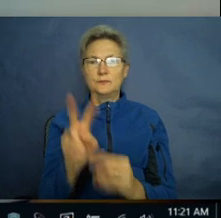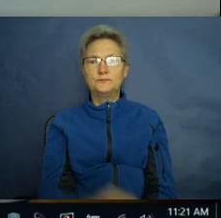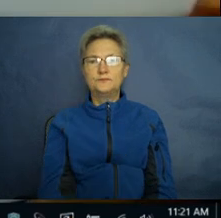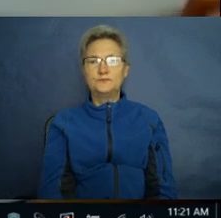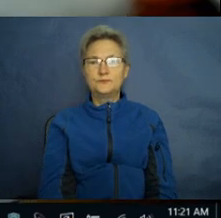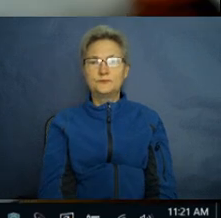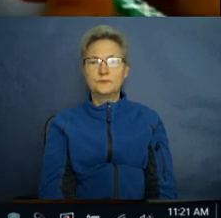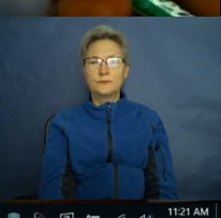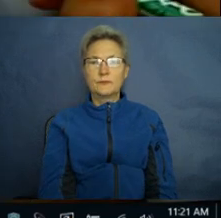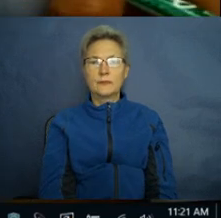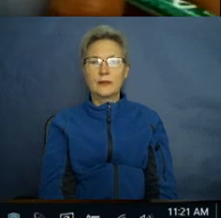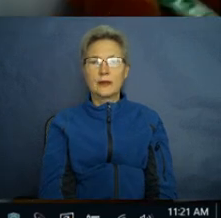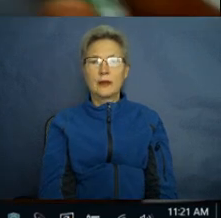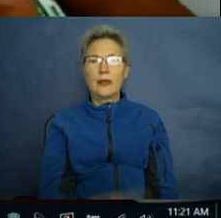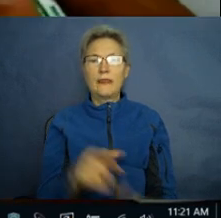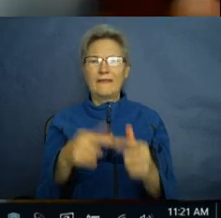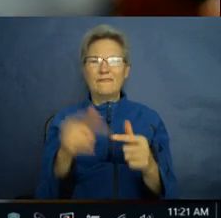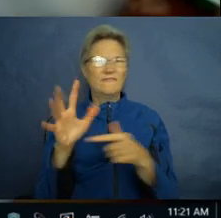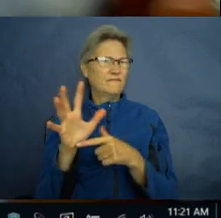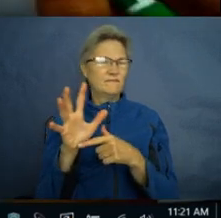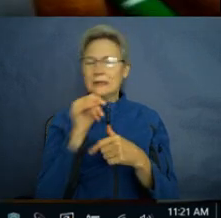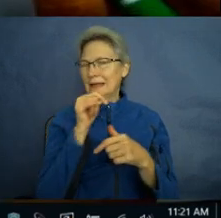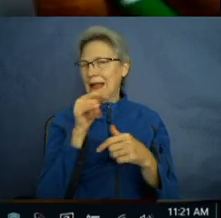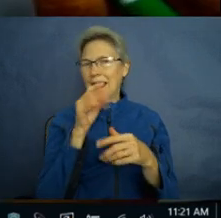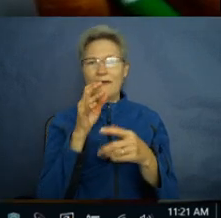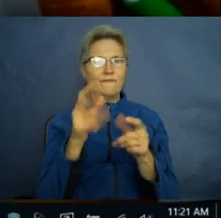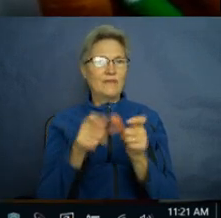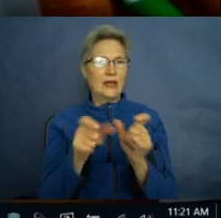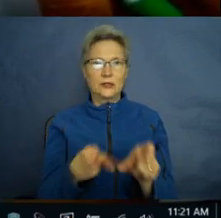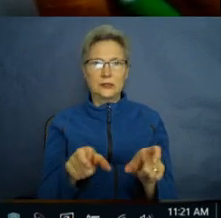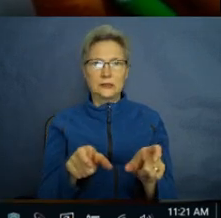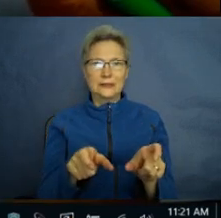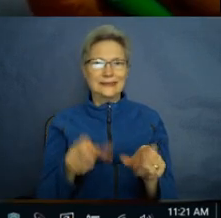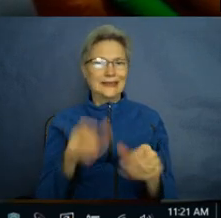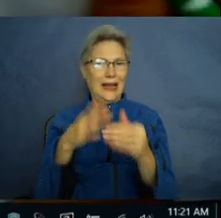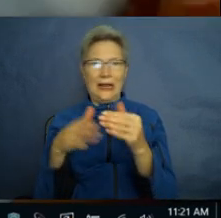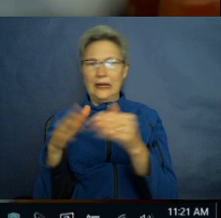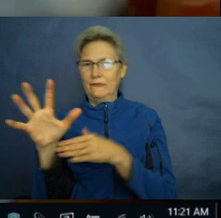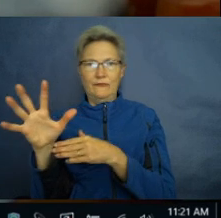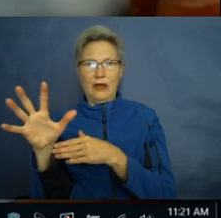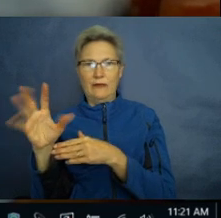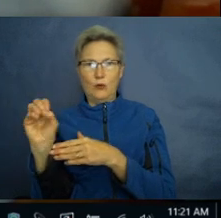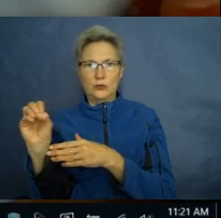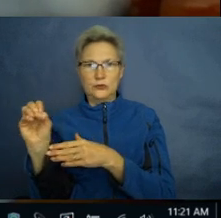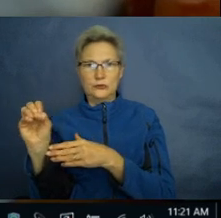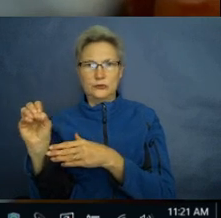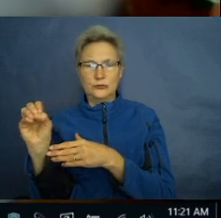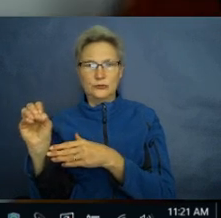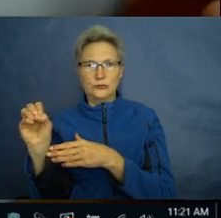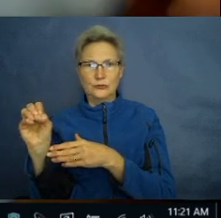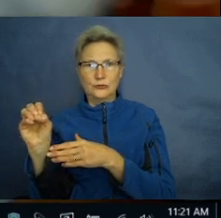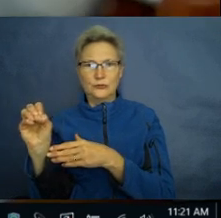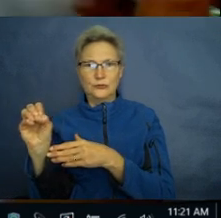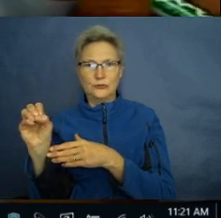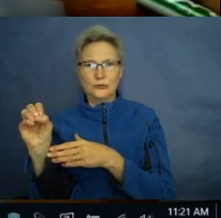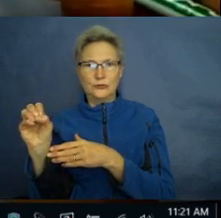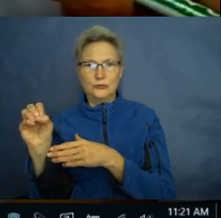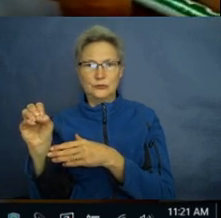pair of 32. 5 is not a factor of 32 because that does not end in a 5 or a